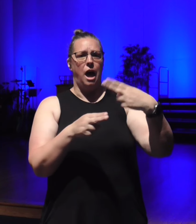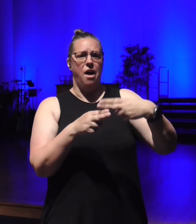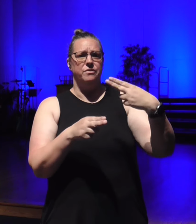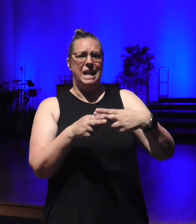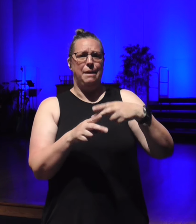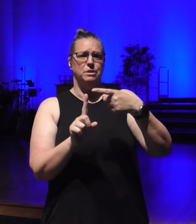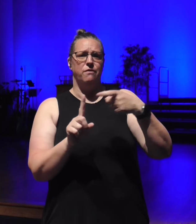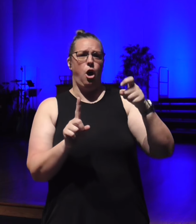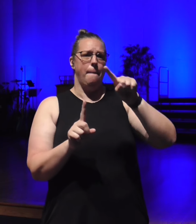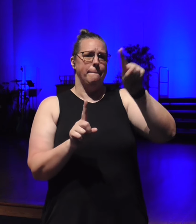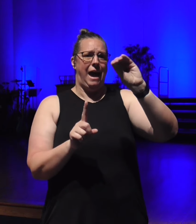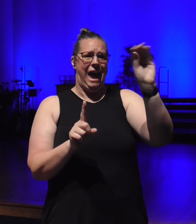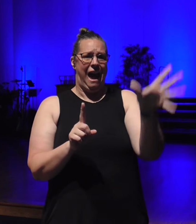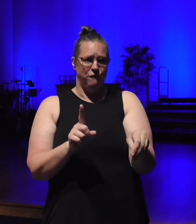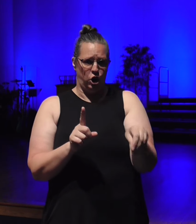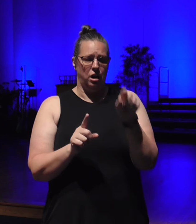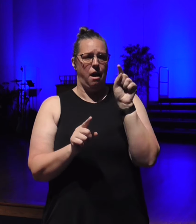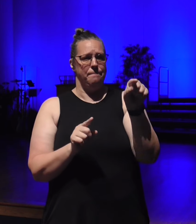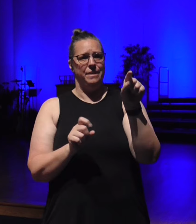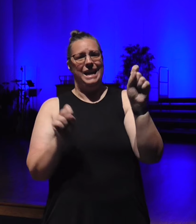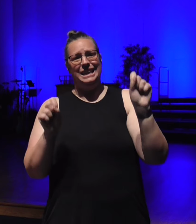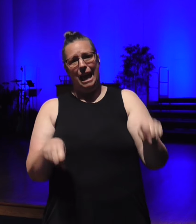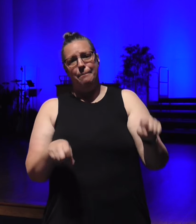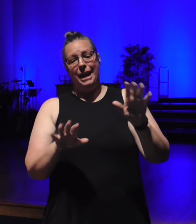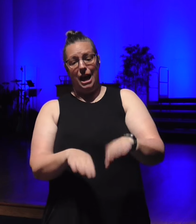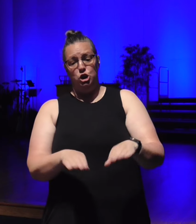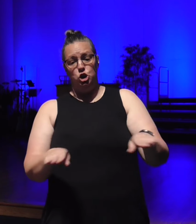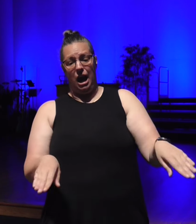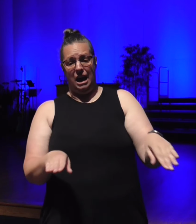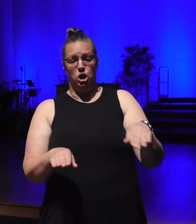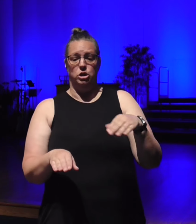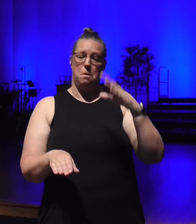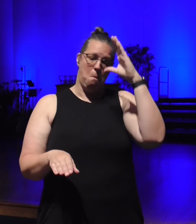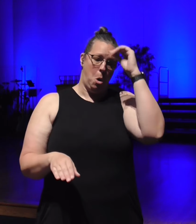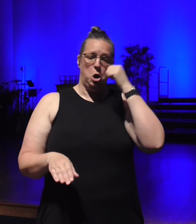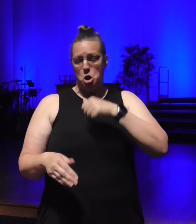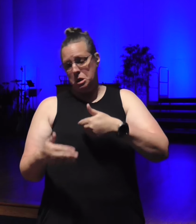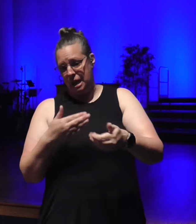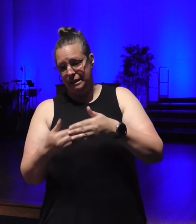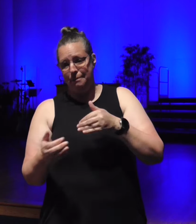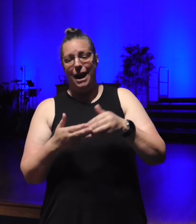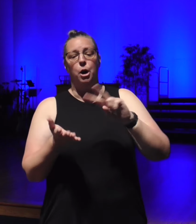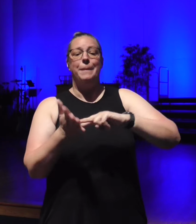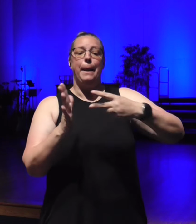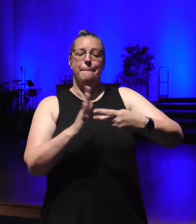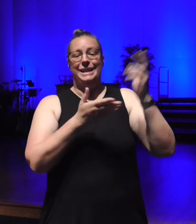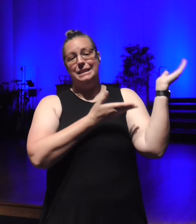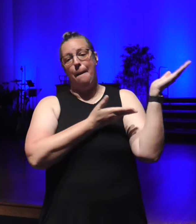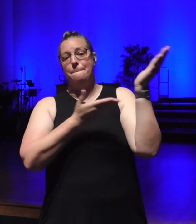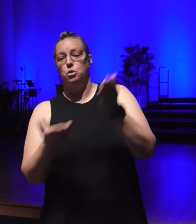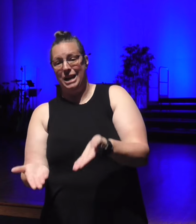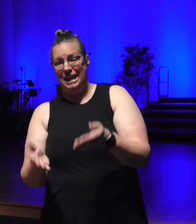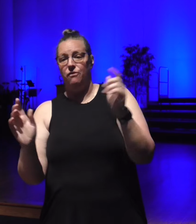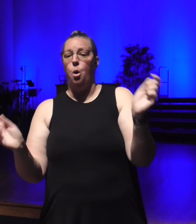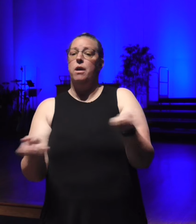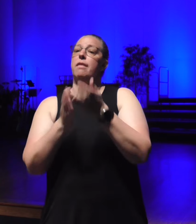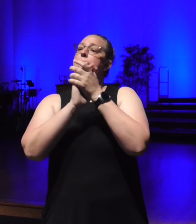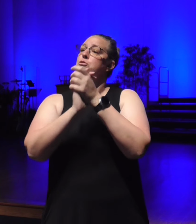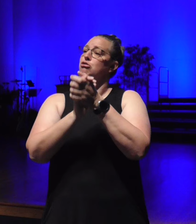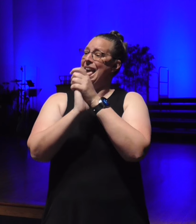Kenya, which said that it could be for a child from either gender that means bringing forth praise and worth. And she